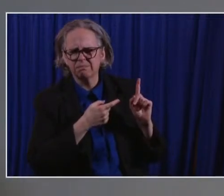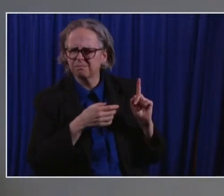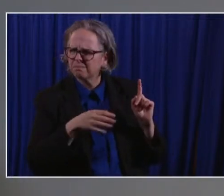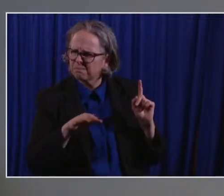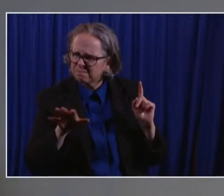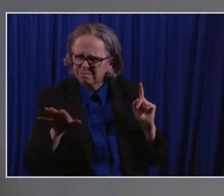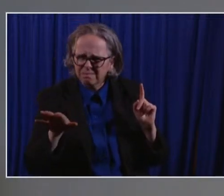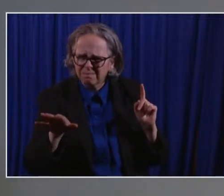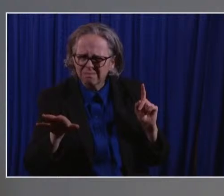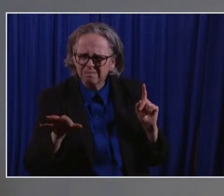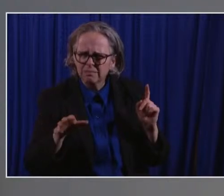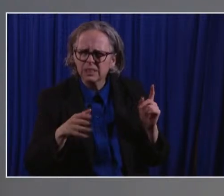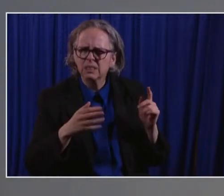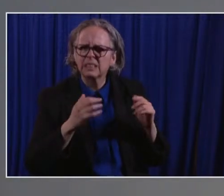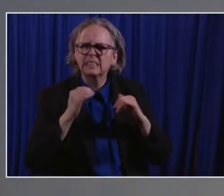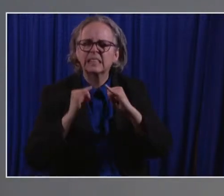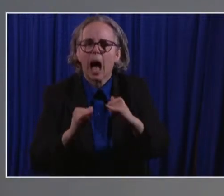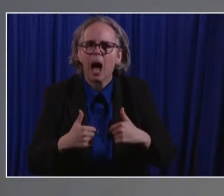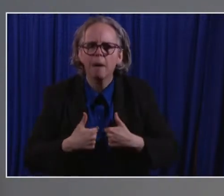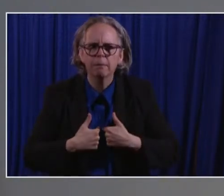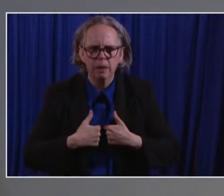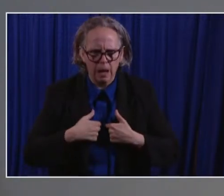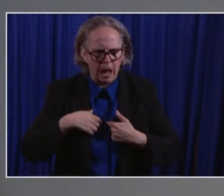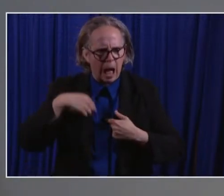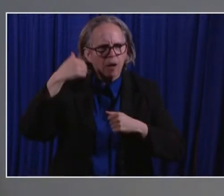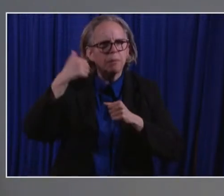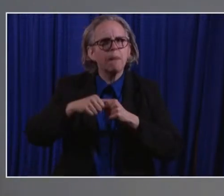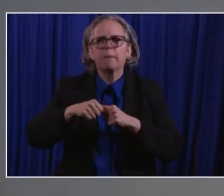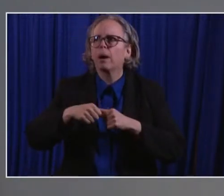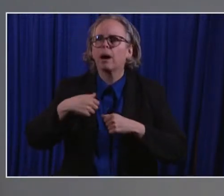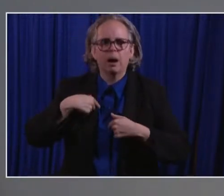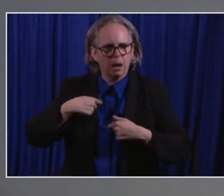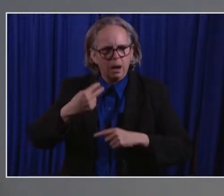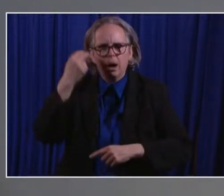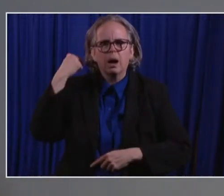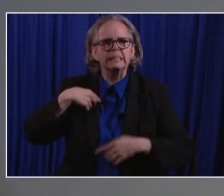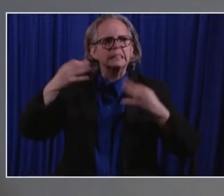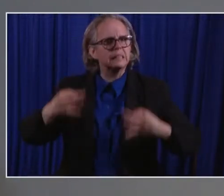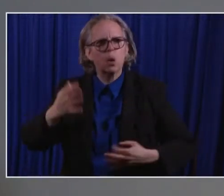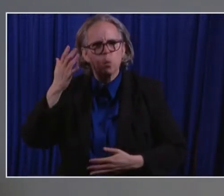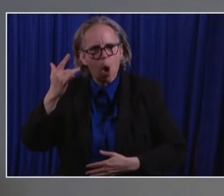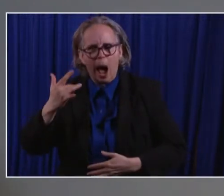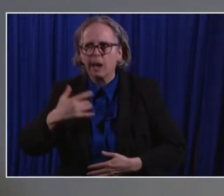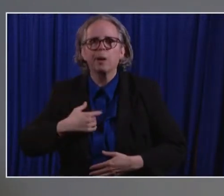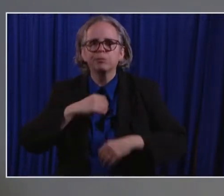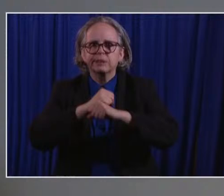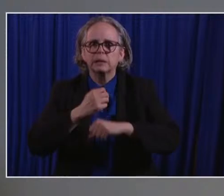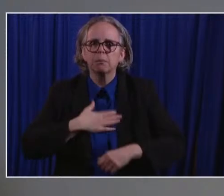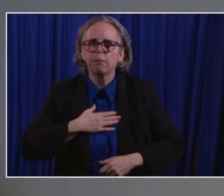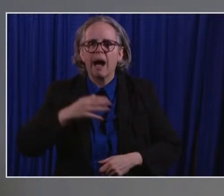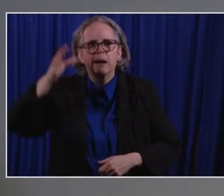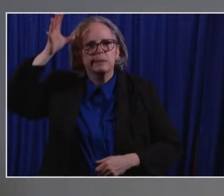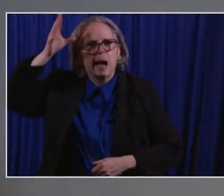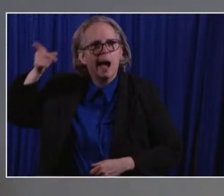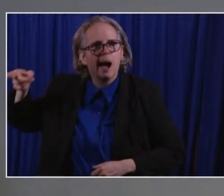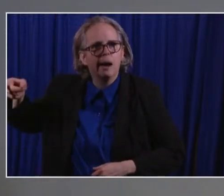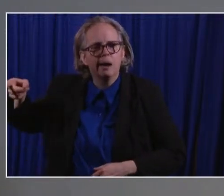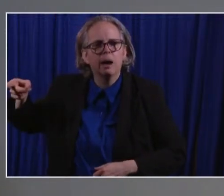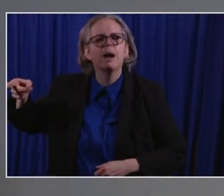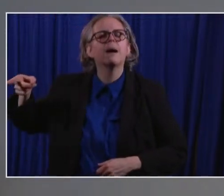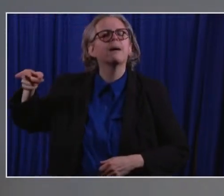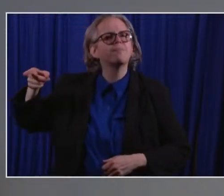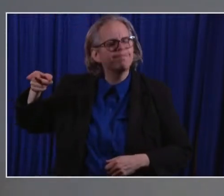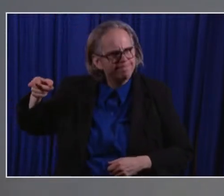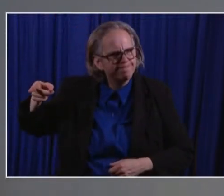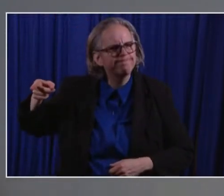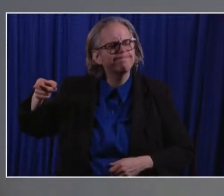get vaccinated, certainly. Not just as a public health professional, because I wanted to protect my mom and my father. With Mother's Day just around the